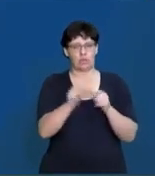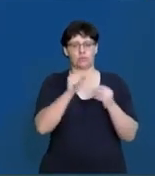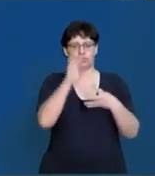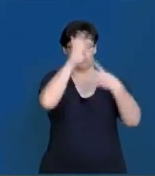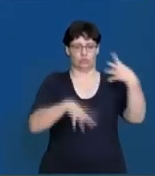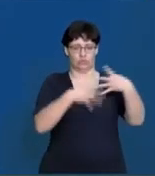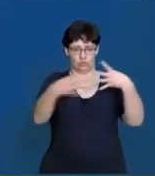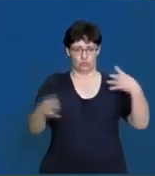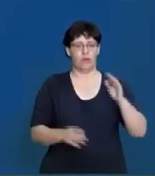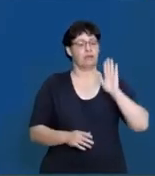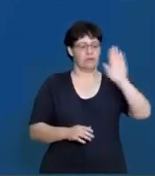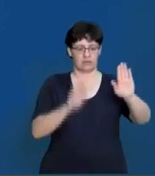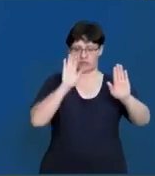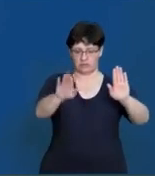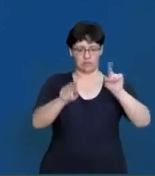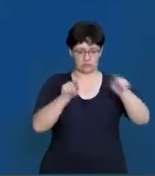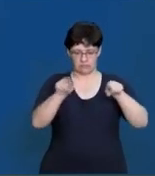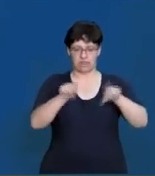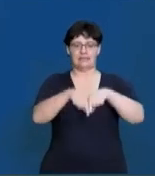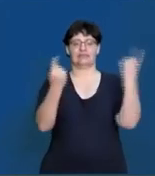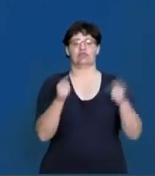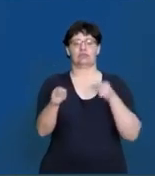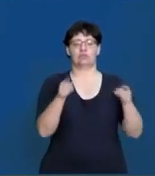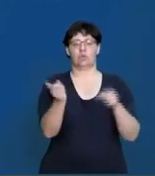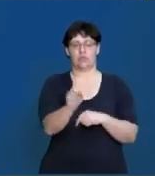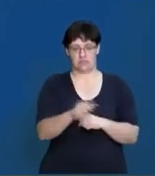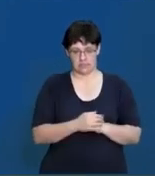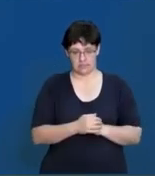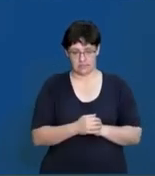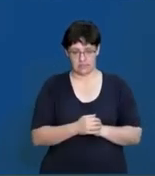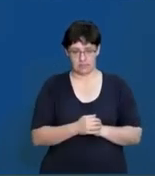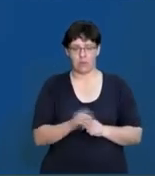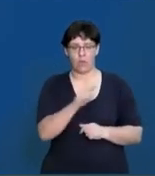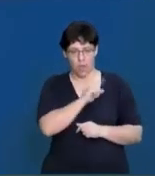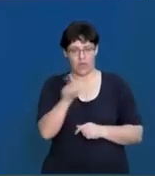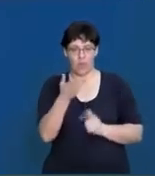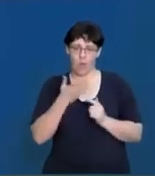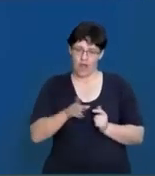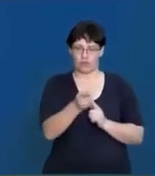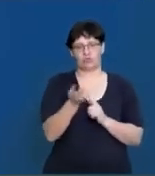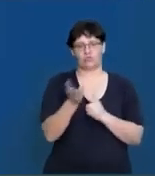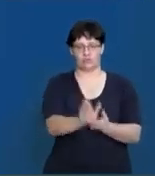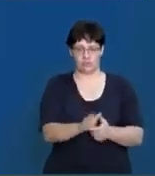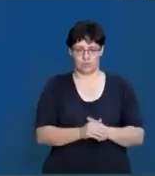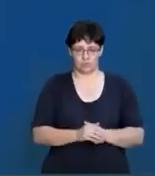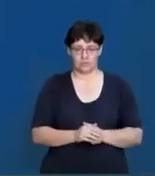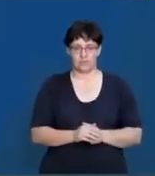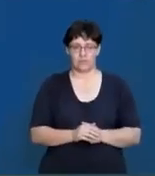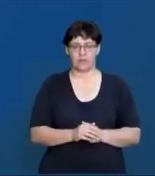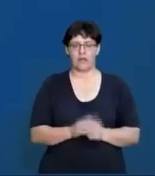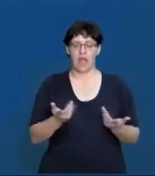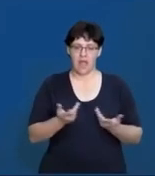would suggest that you guys draw a table and show the visible differences between the 2 items that you are required to